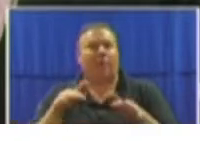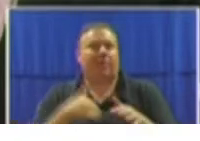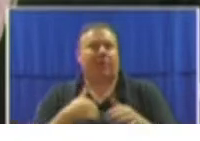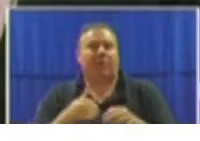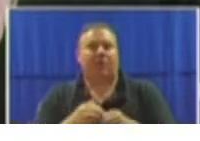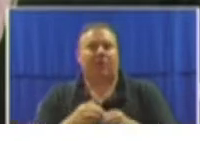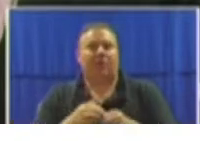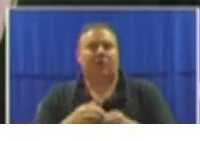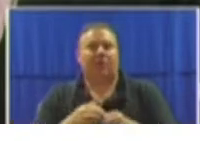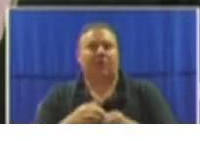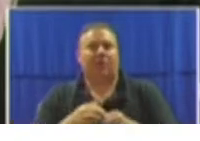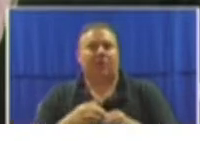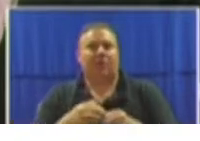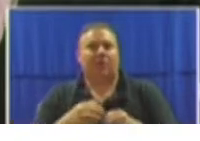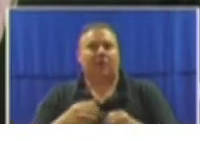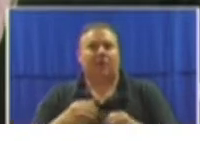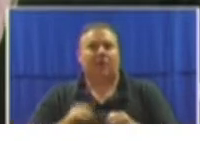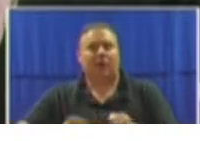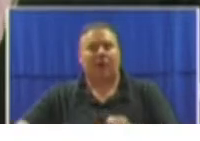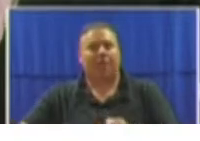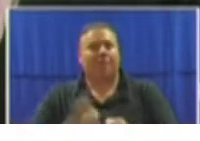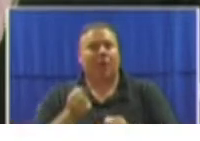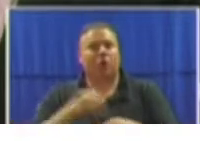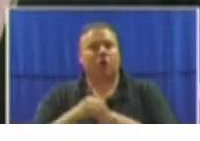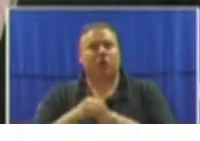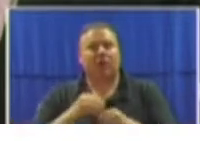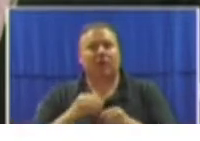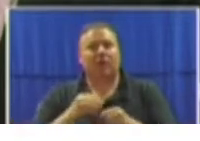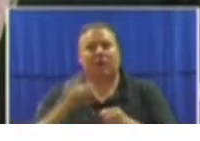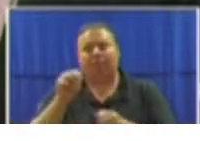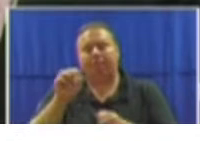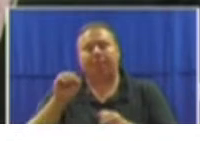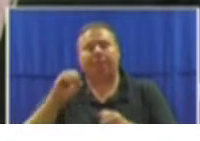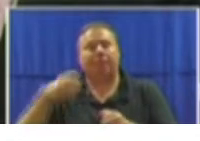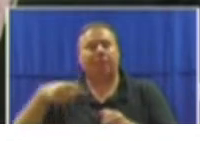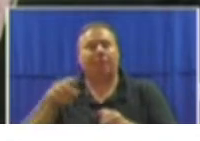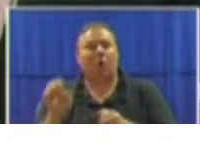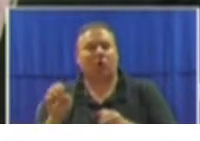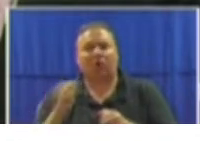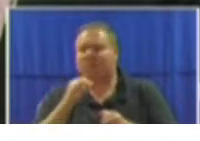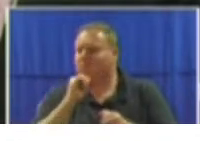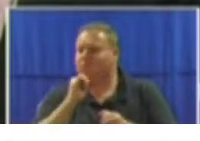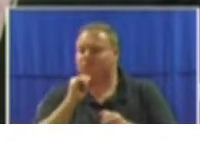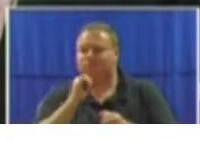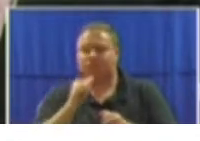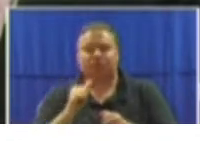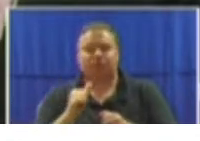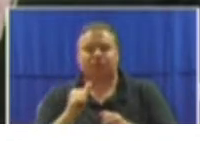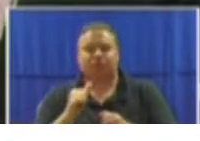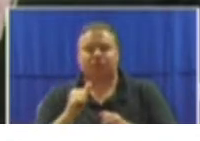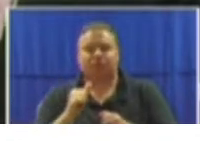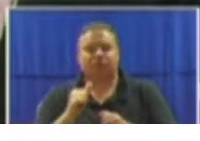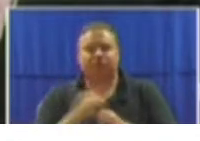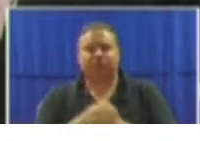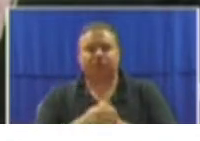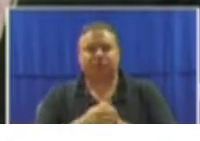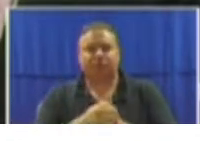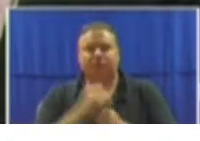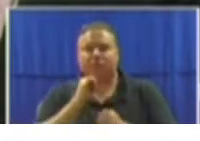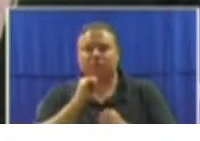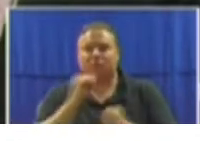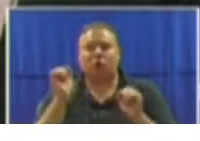in mosques do not get a legal marriage certificate. 15,000 awaiting pilgrims that want to go to